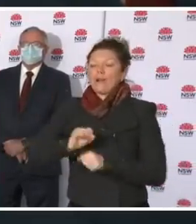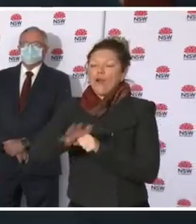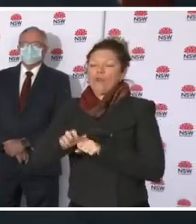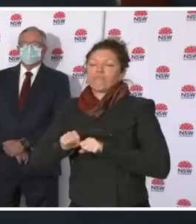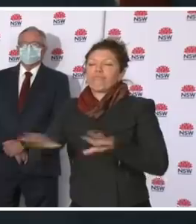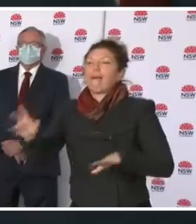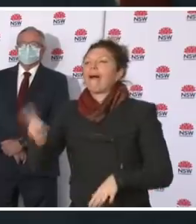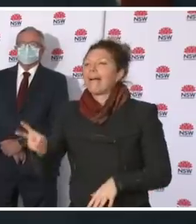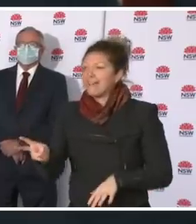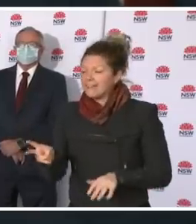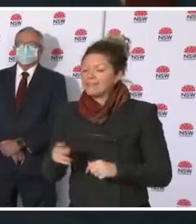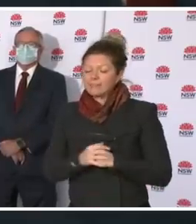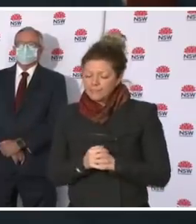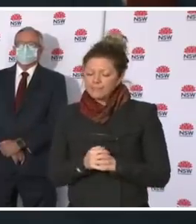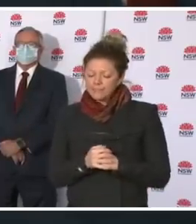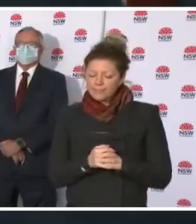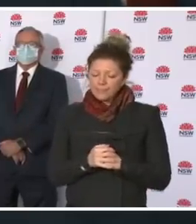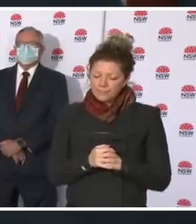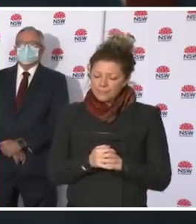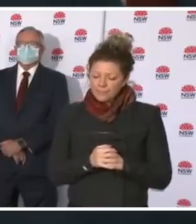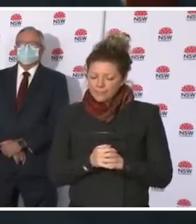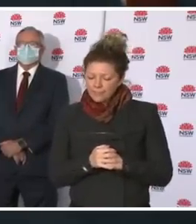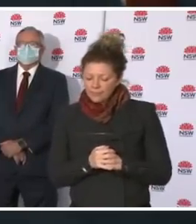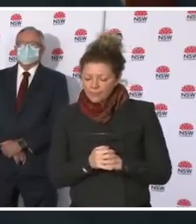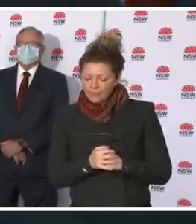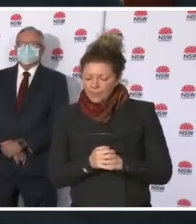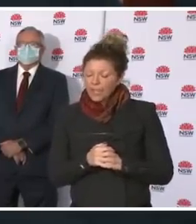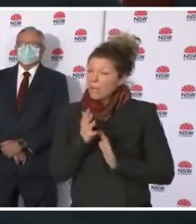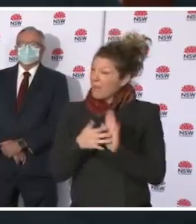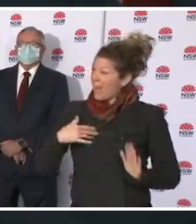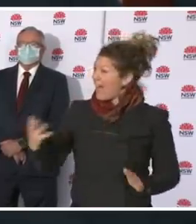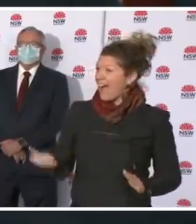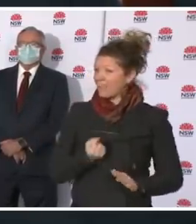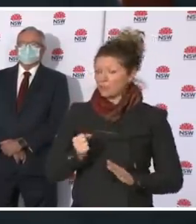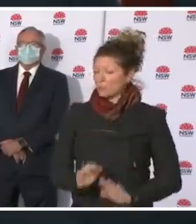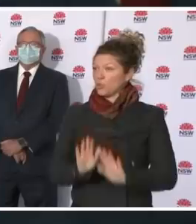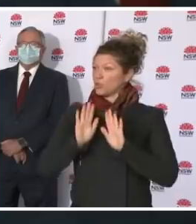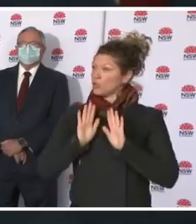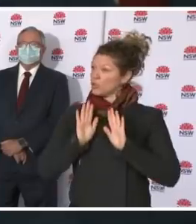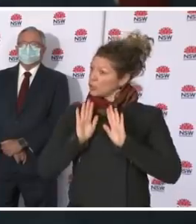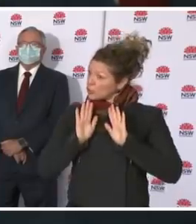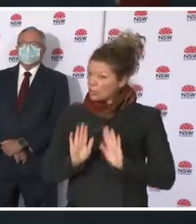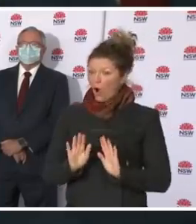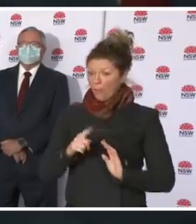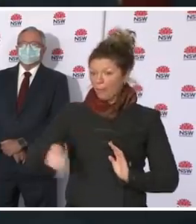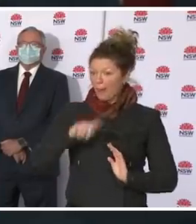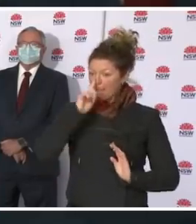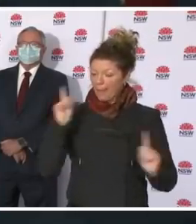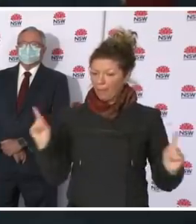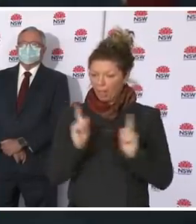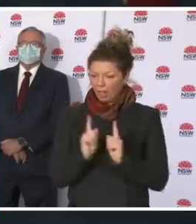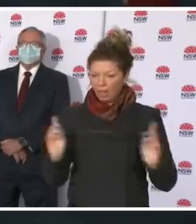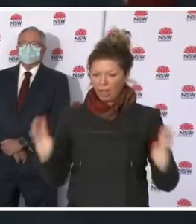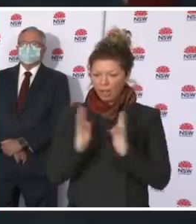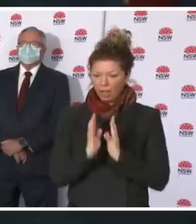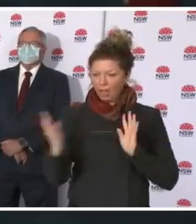to ultimately stop opportunities for people to interact with other people. Are you confident,